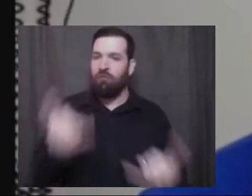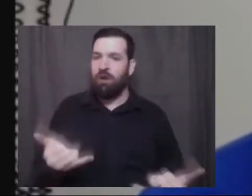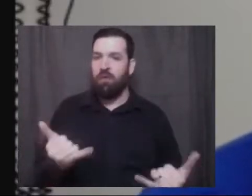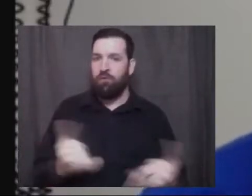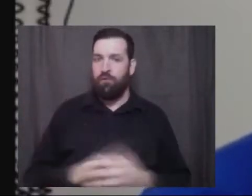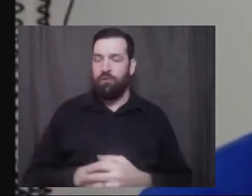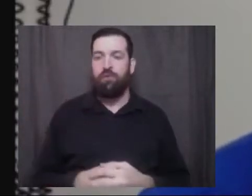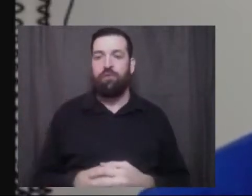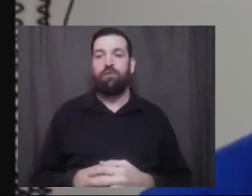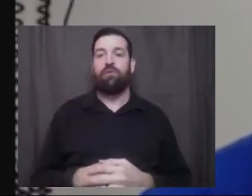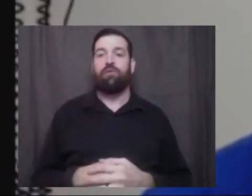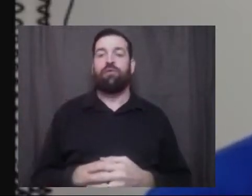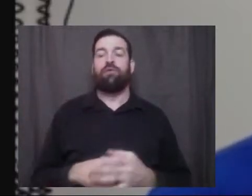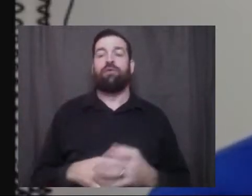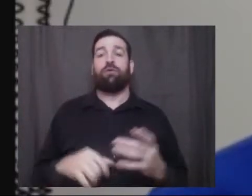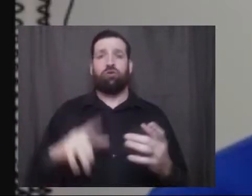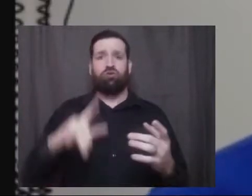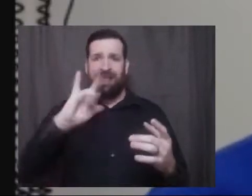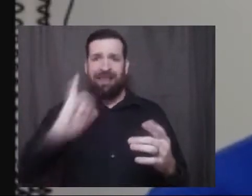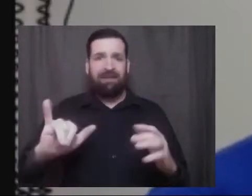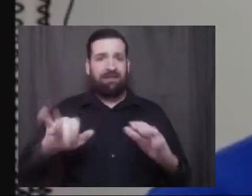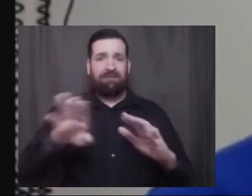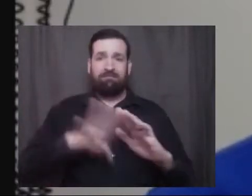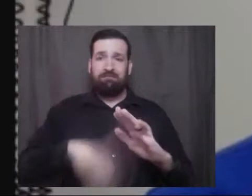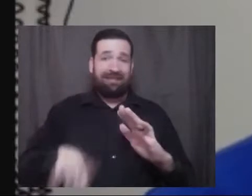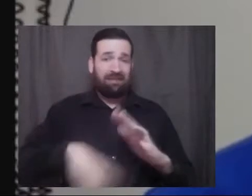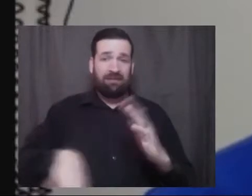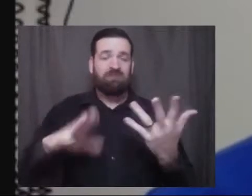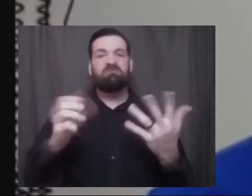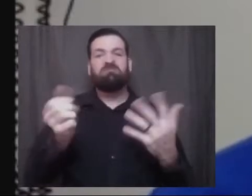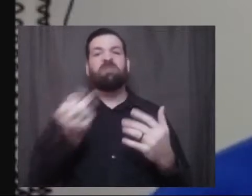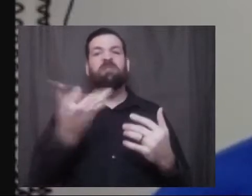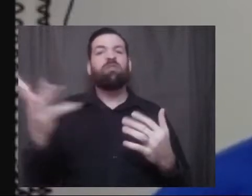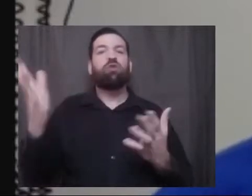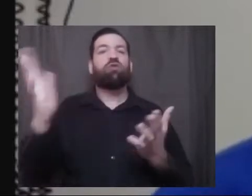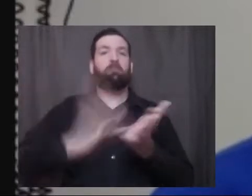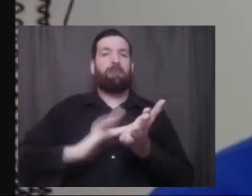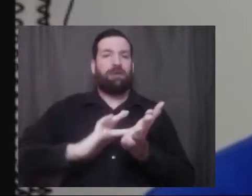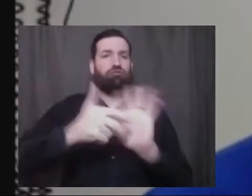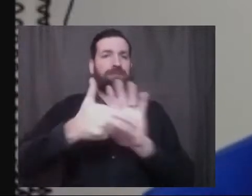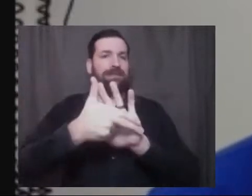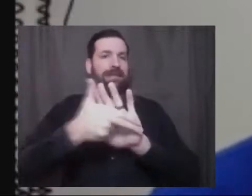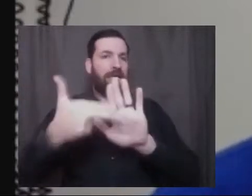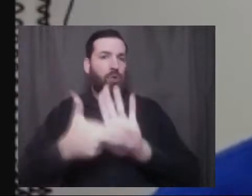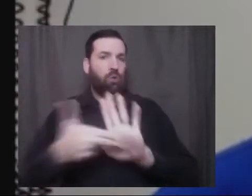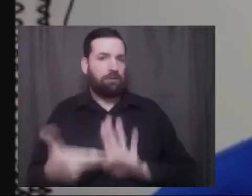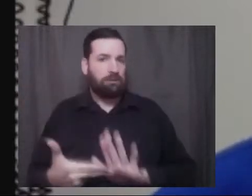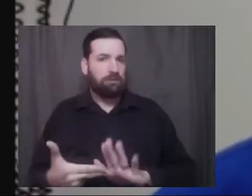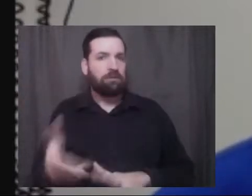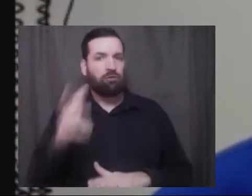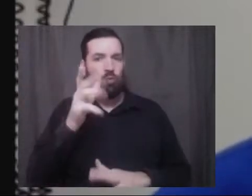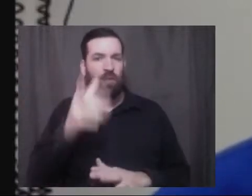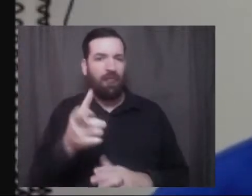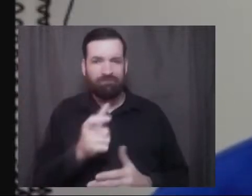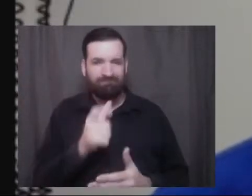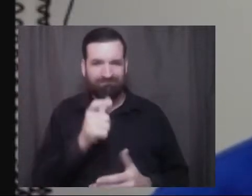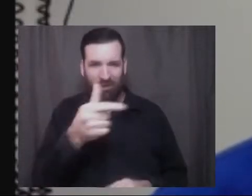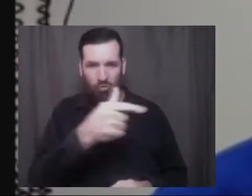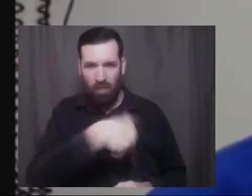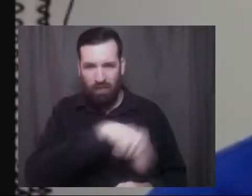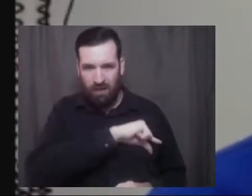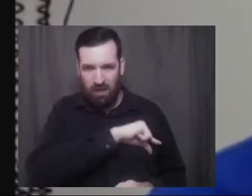That's the really, really basic. There's a few medical diagnoses that would exclude someone. We are looking